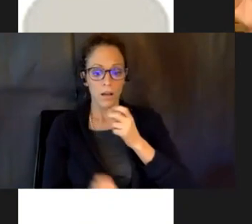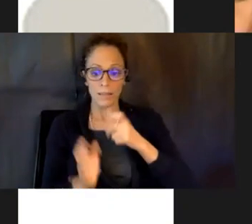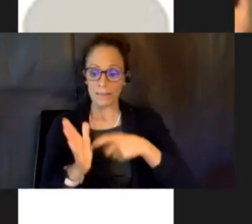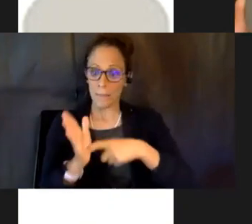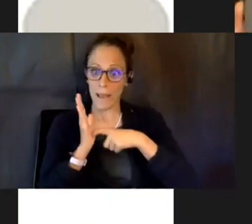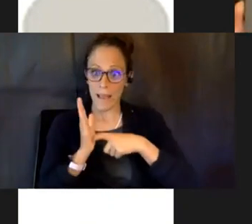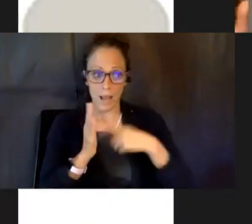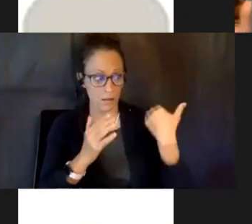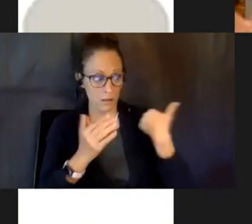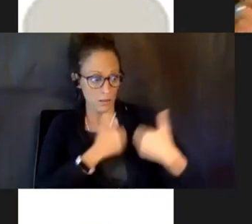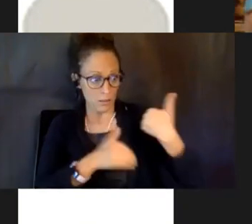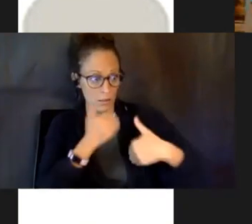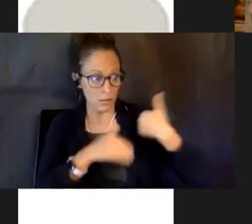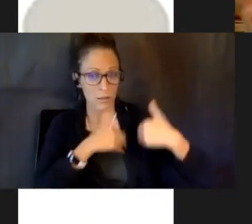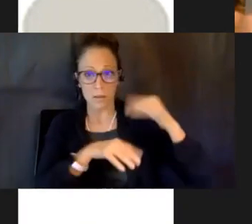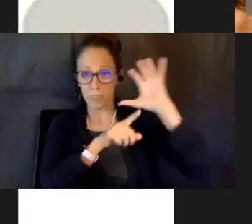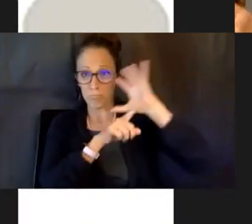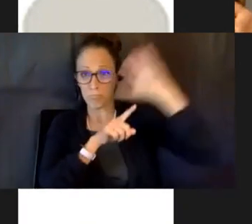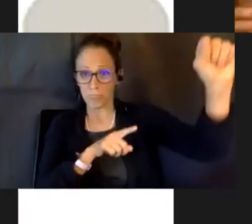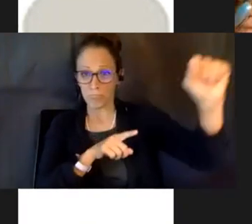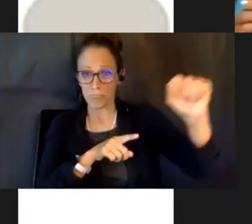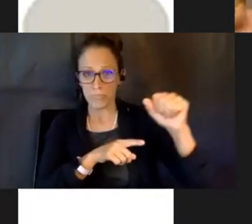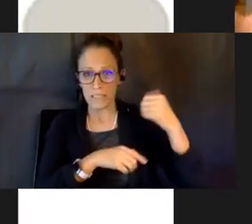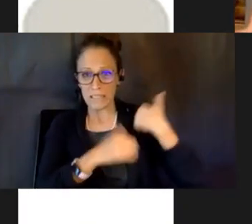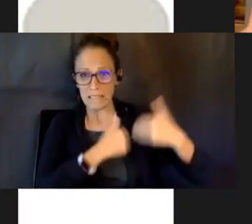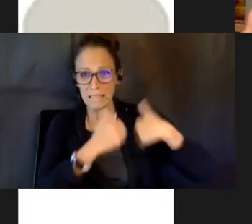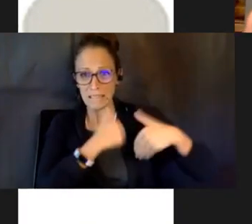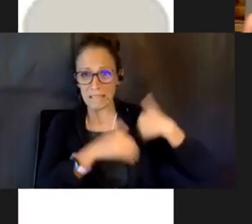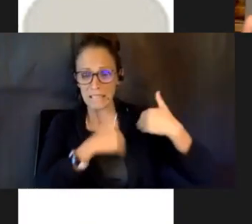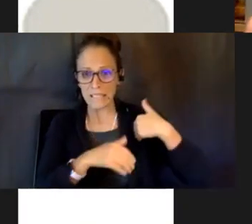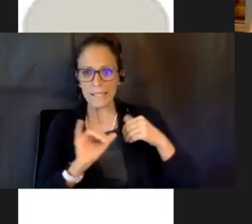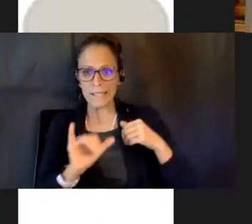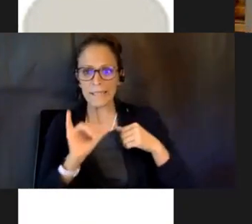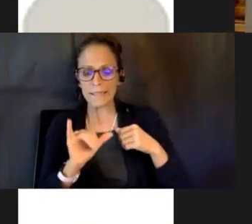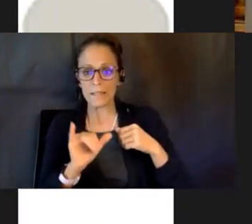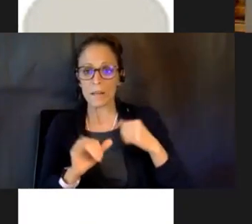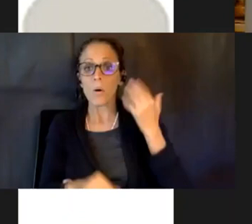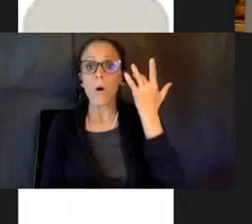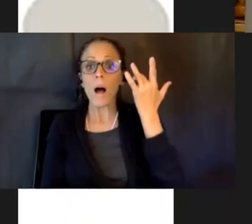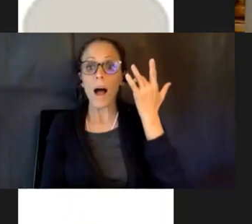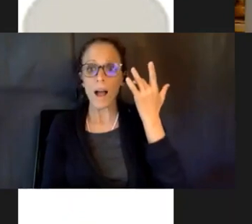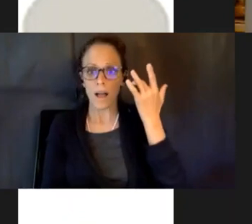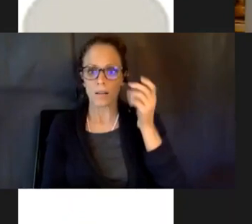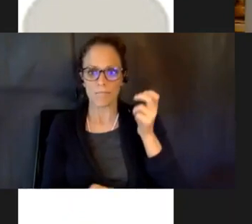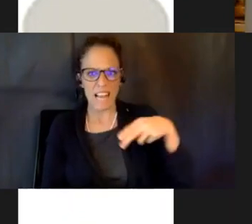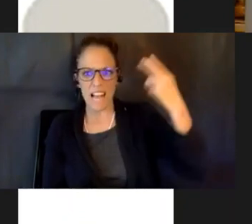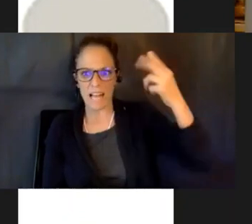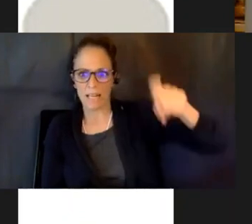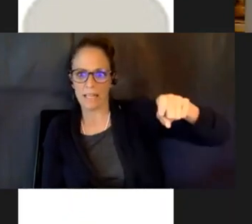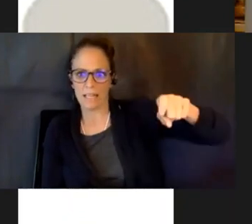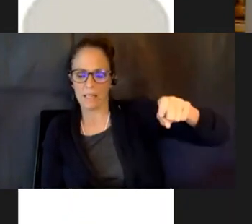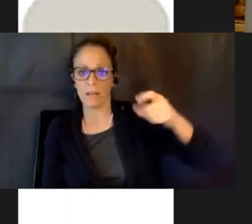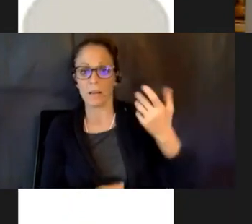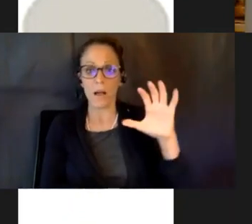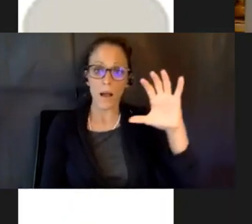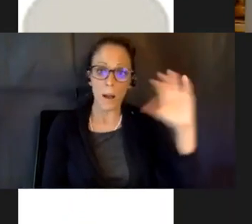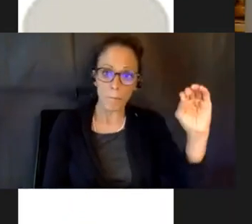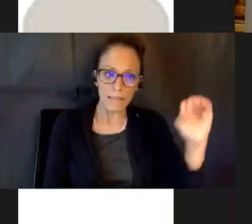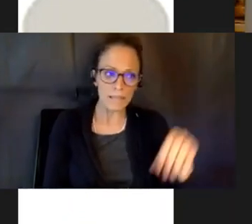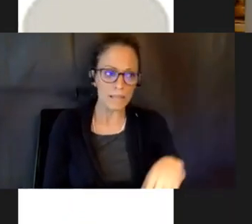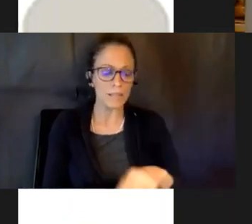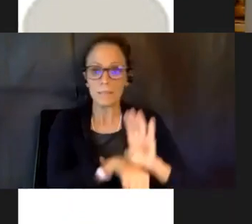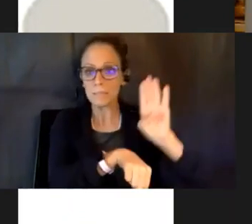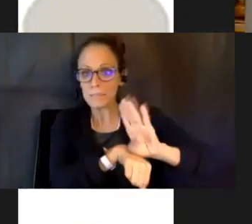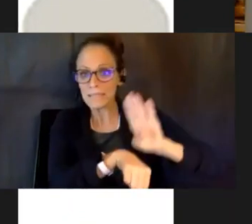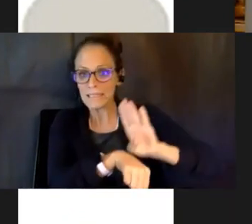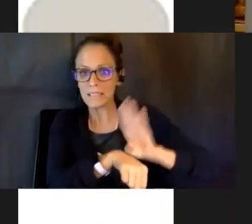and businesses now even that want to have these conversations and don't know how to do it and are engaging it or asking to write about it and think